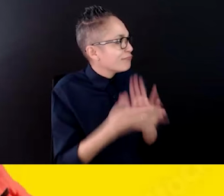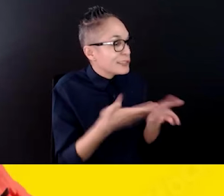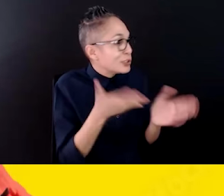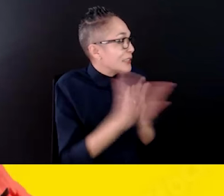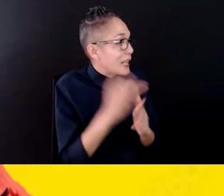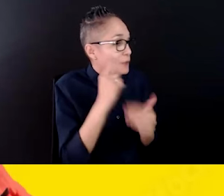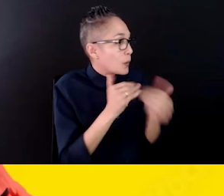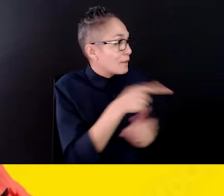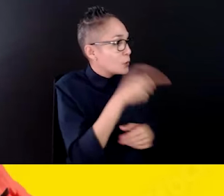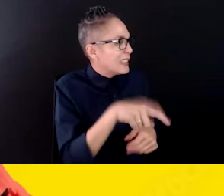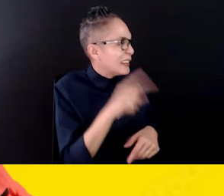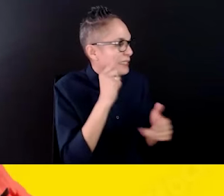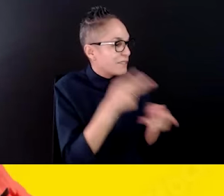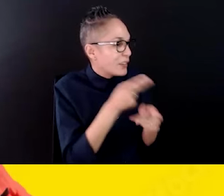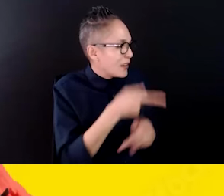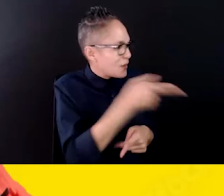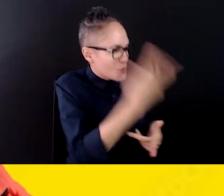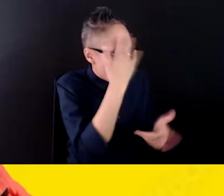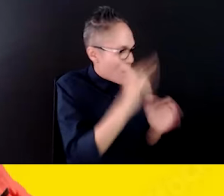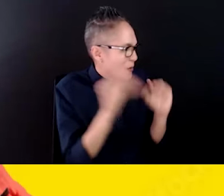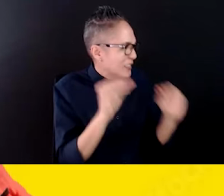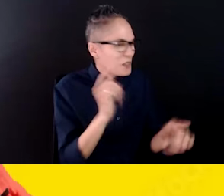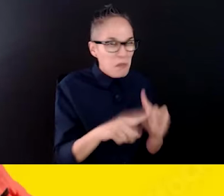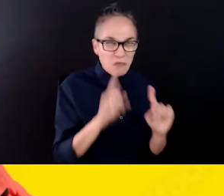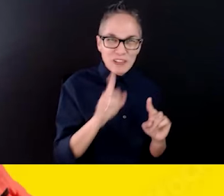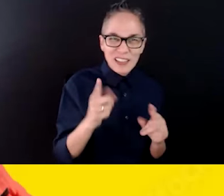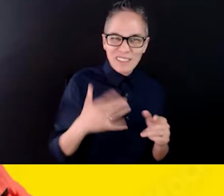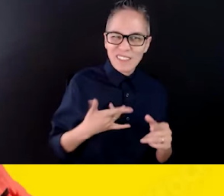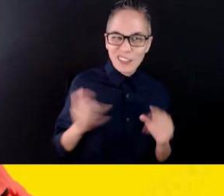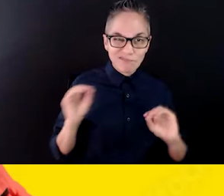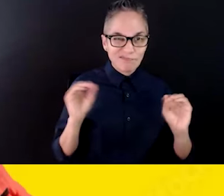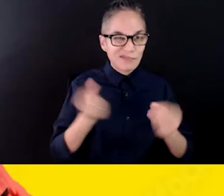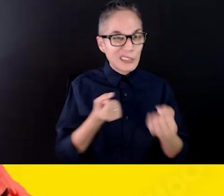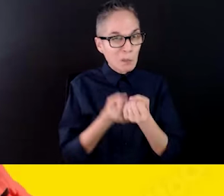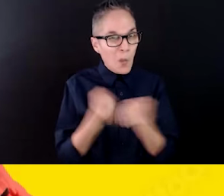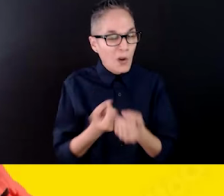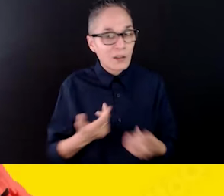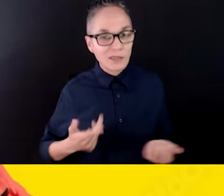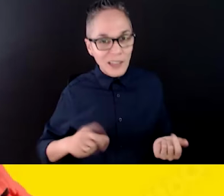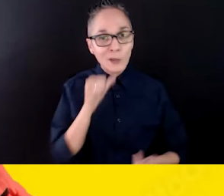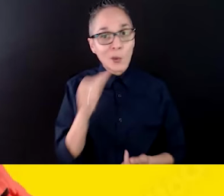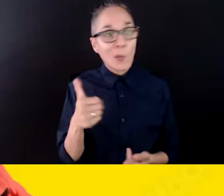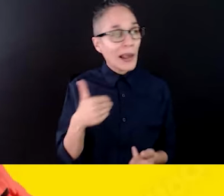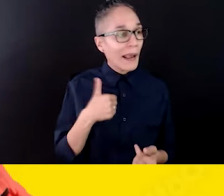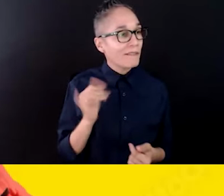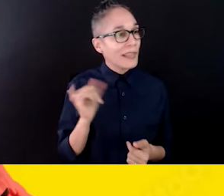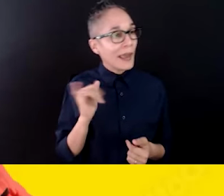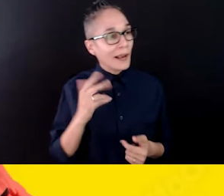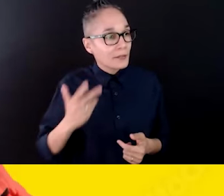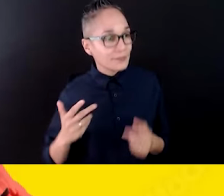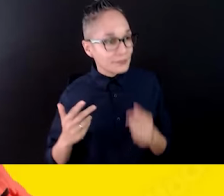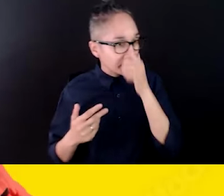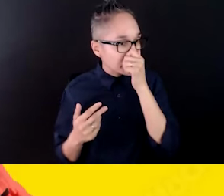things you need. I figured out that you know how to teach and I mean, buzzing once in a while, but hardly ever. Wow. So I don't have a dictatorial dean at all.